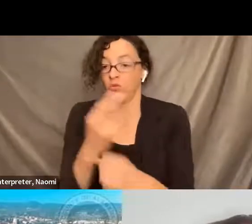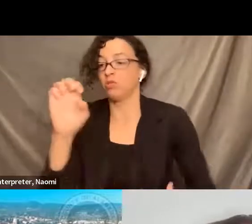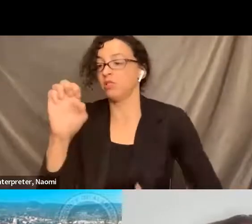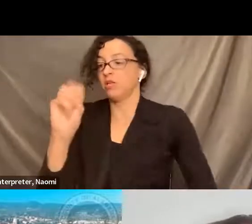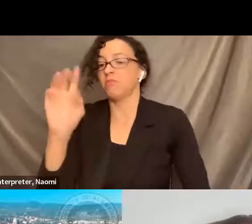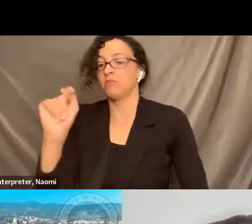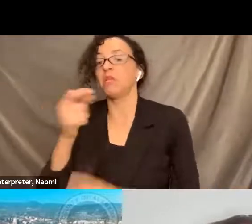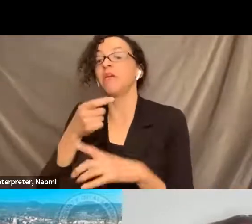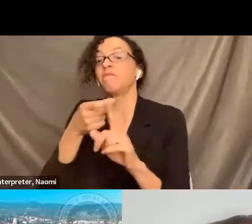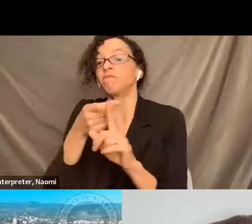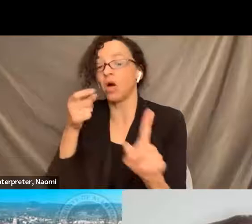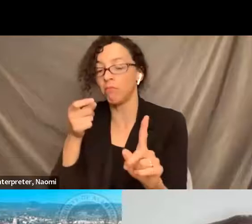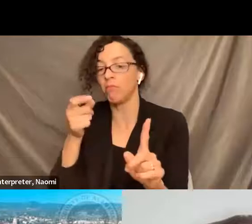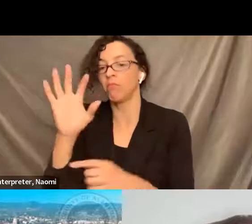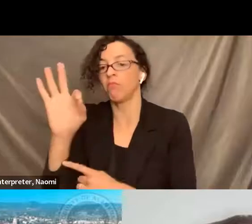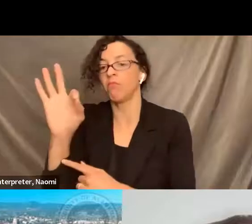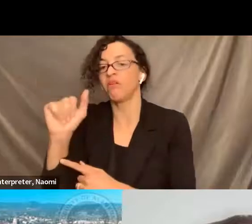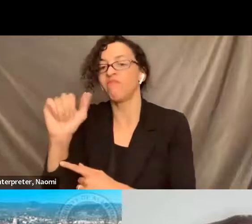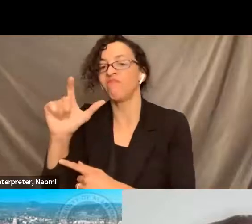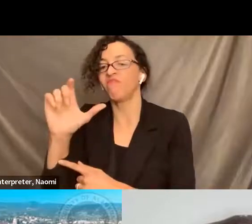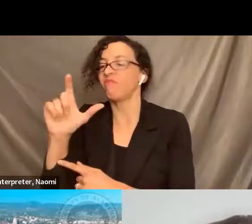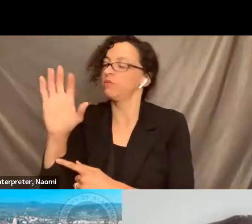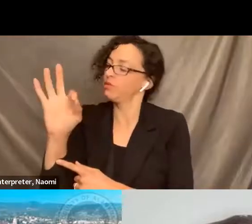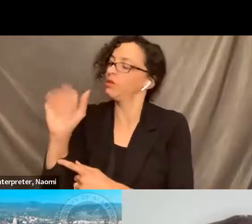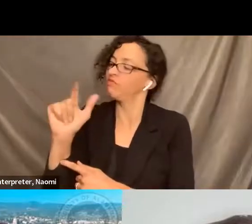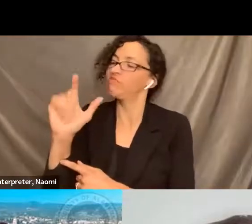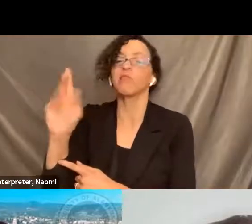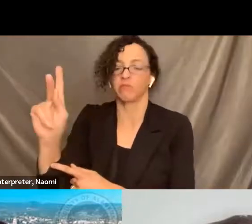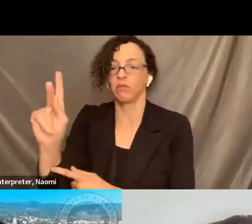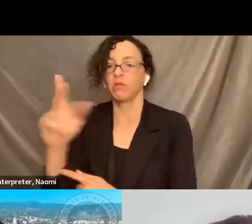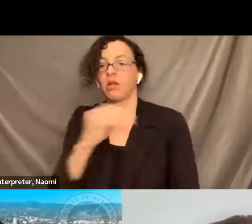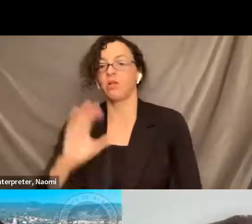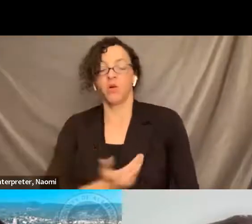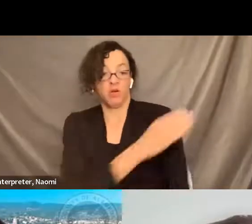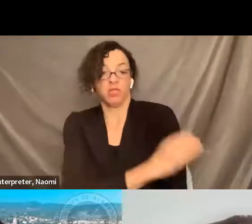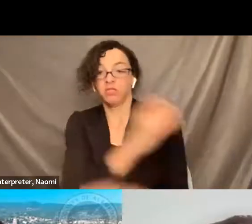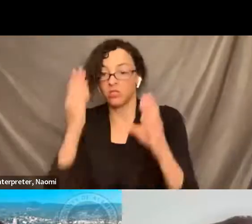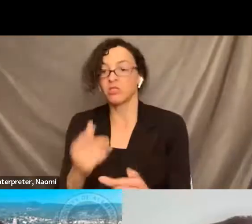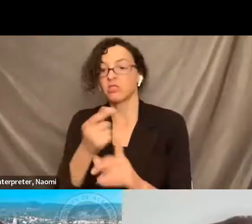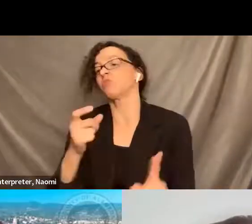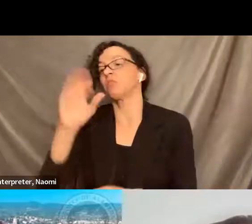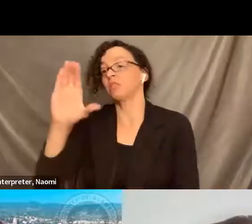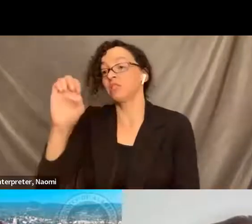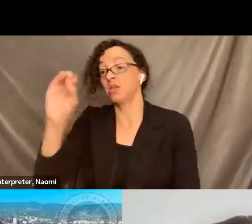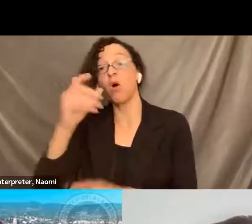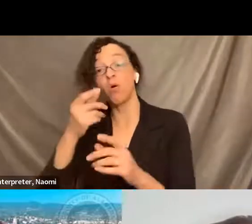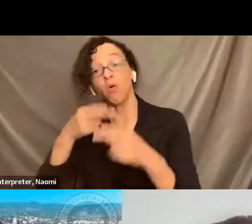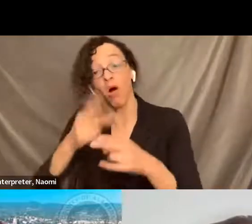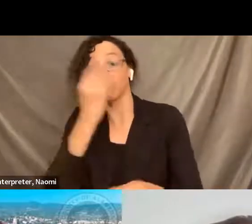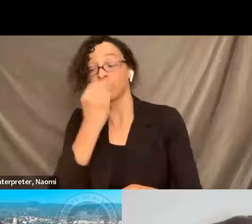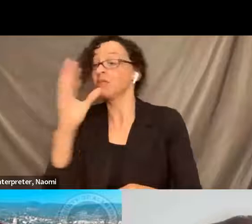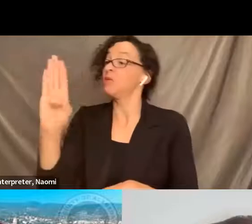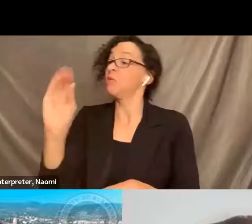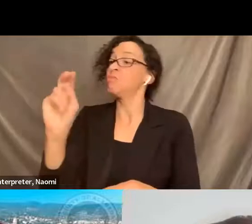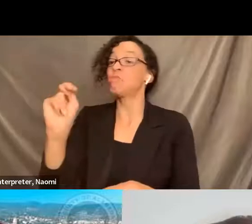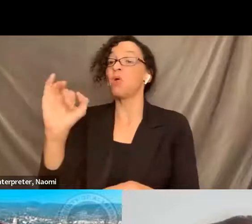FALC. And our clinicians are from a CBO called Bonita House. And so the